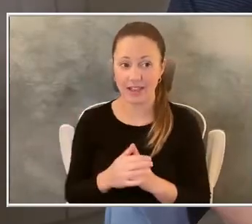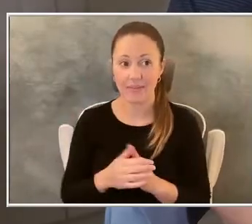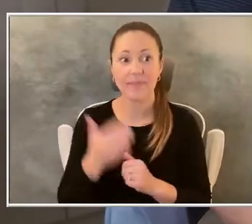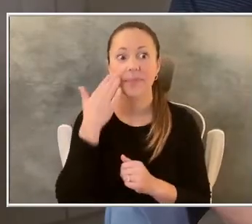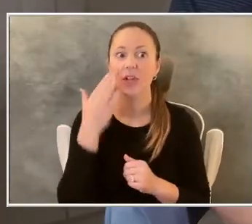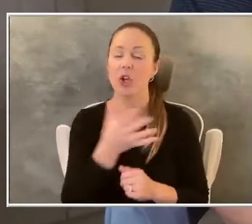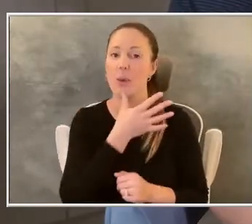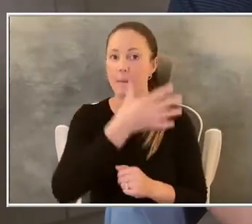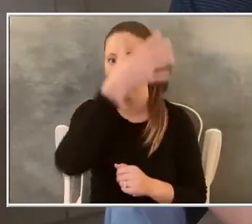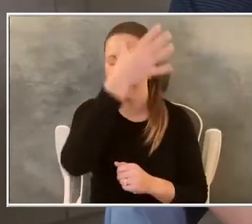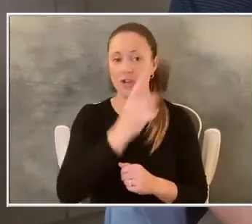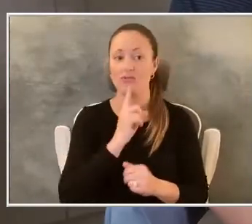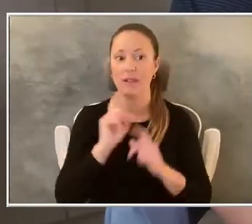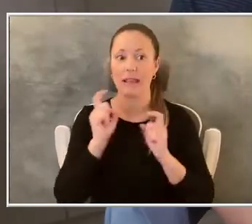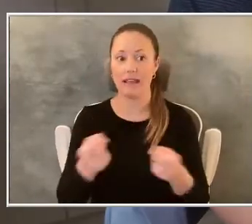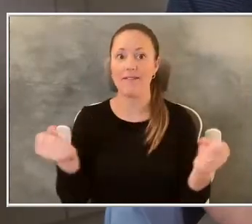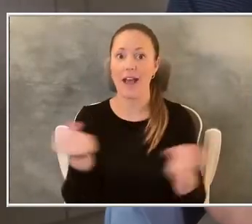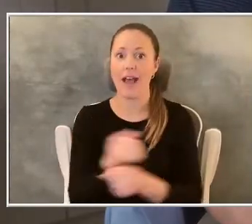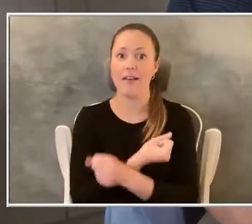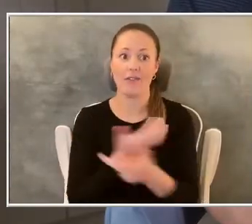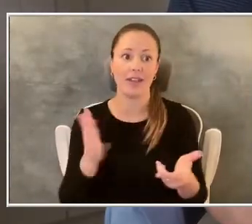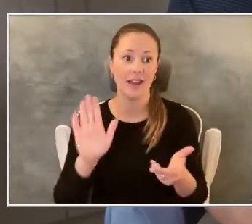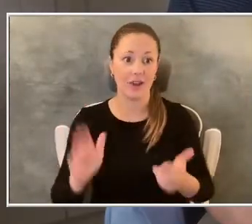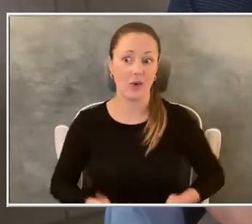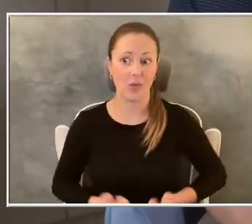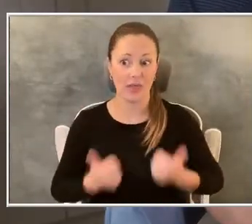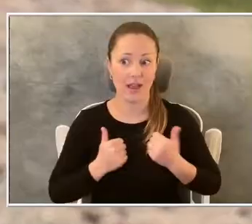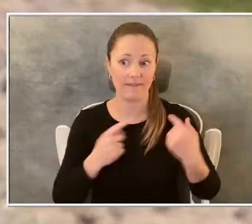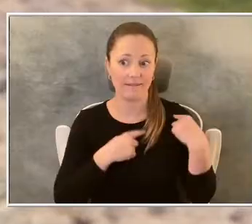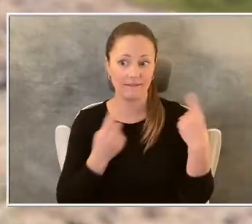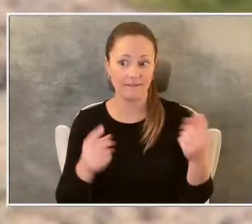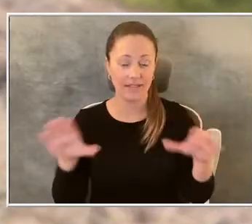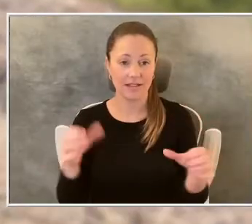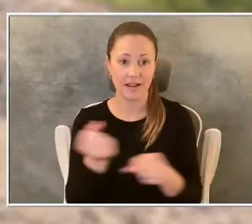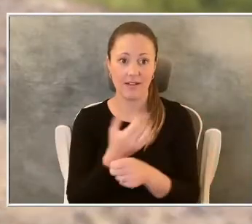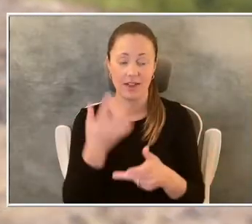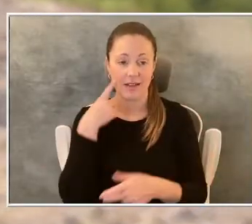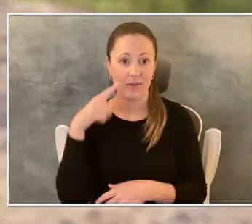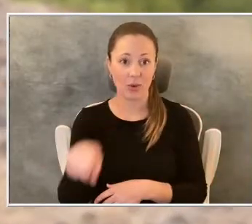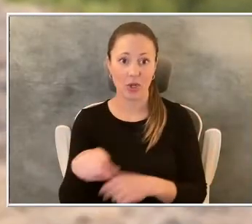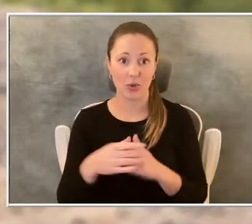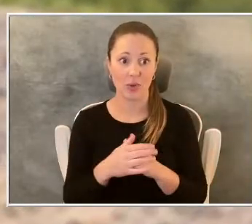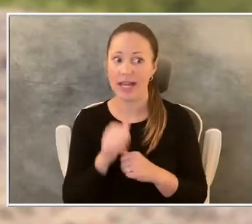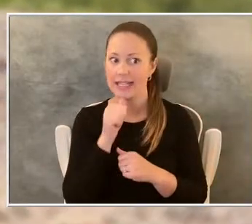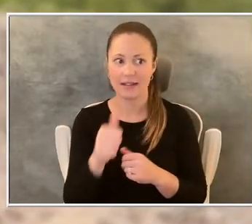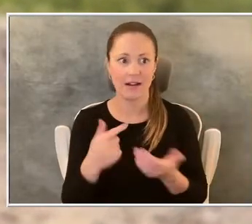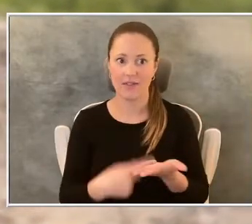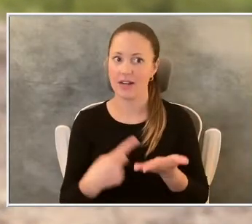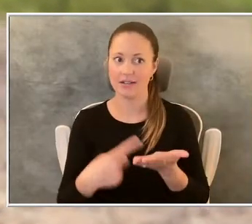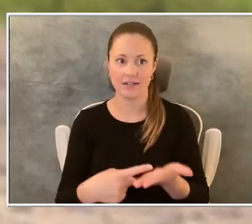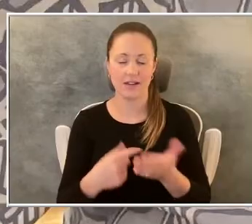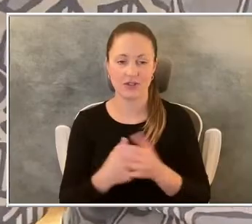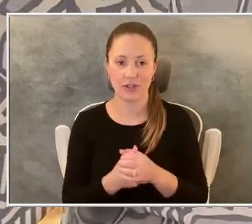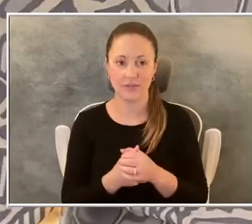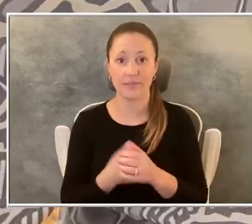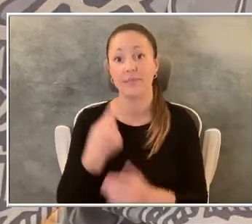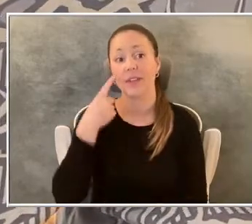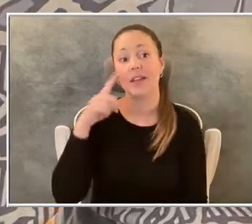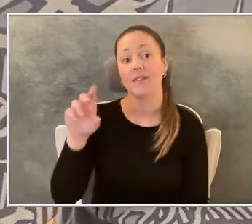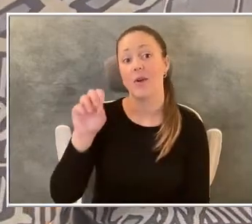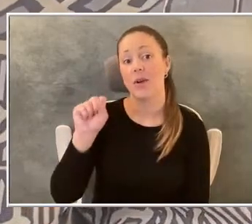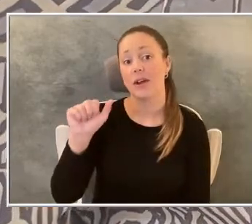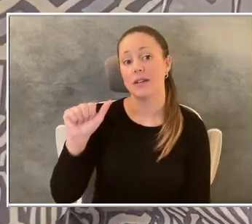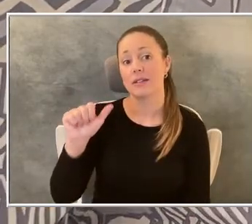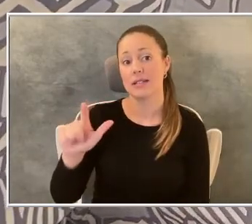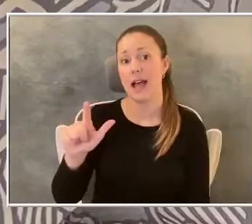give your whole life and done everything for you, it's not even the discussion. For Sal, it's just what you do